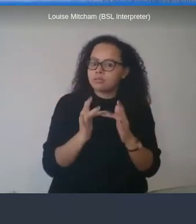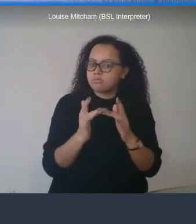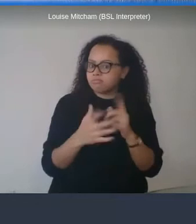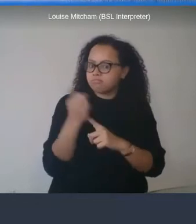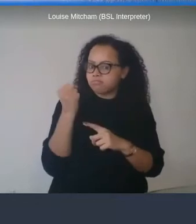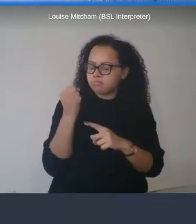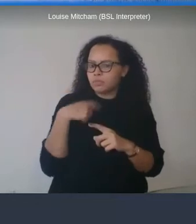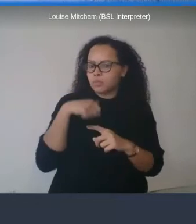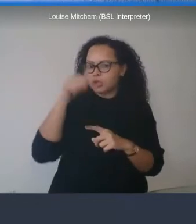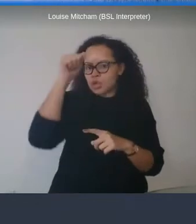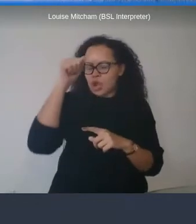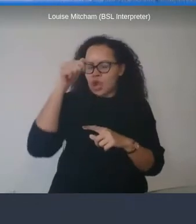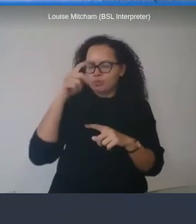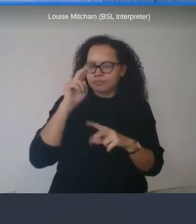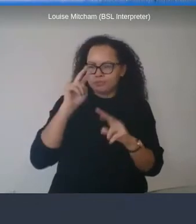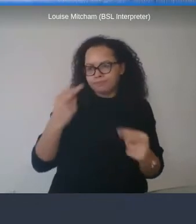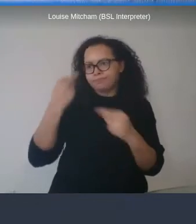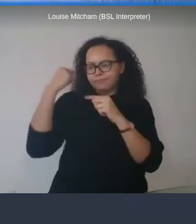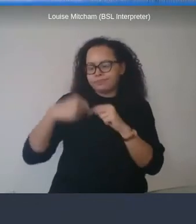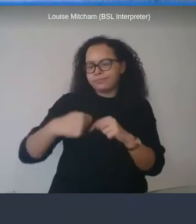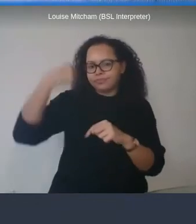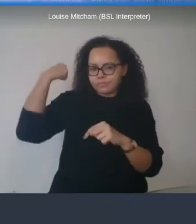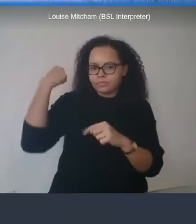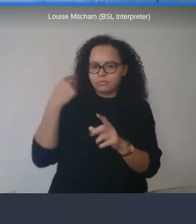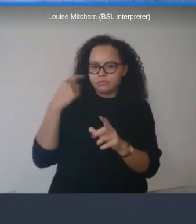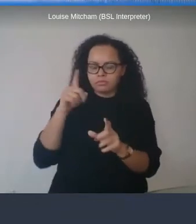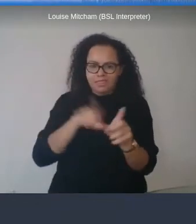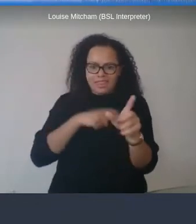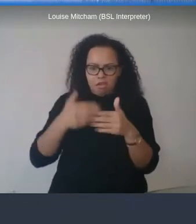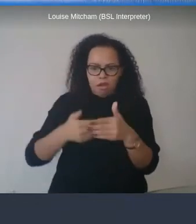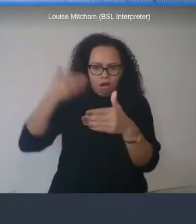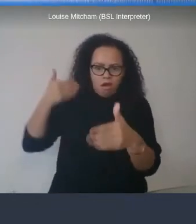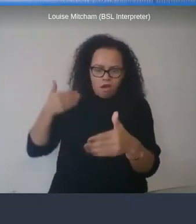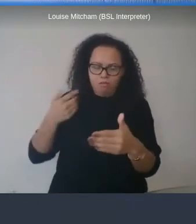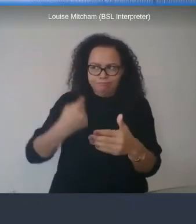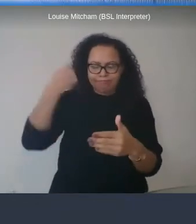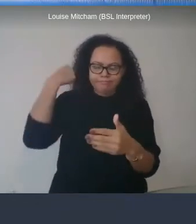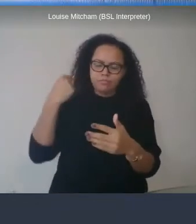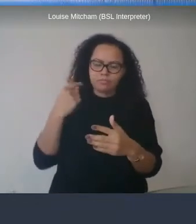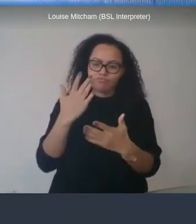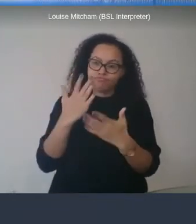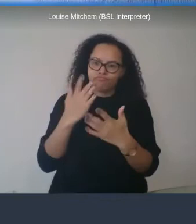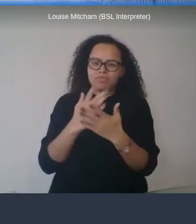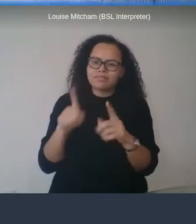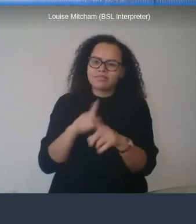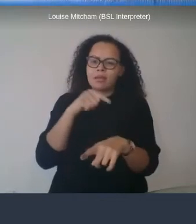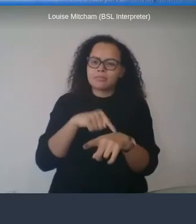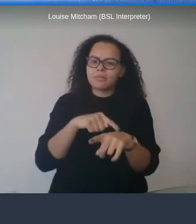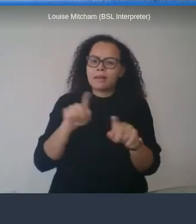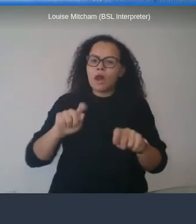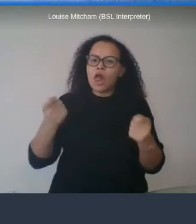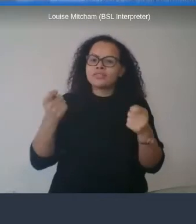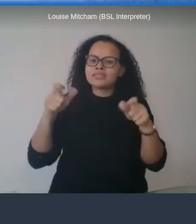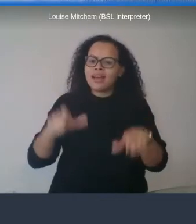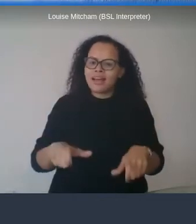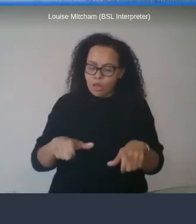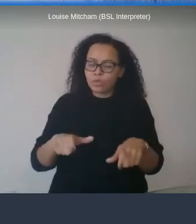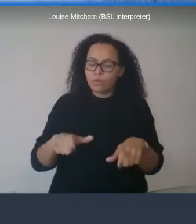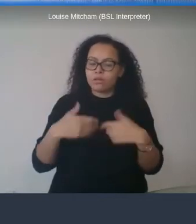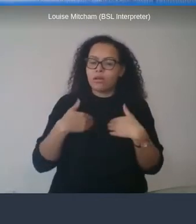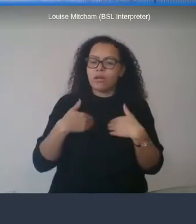beginning of the year and coinciding with the start of the lockdown, health and fitness apps saw a